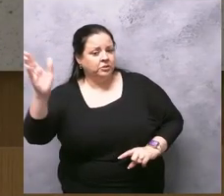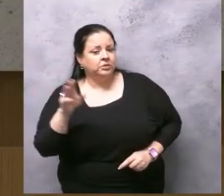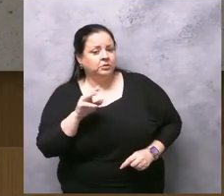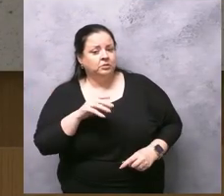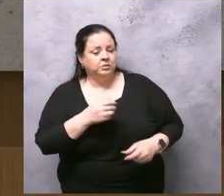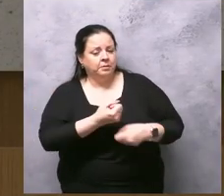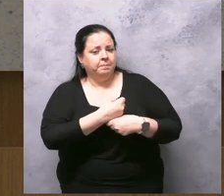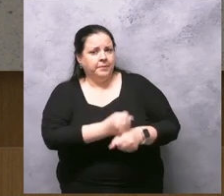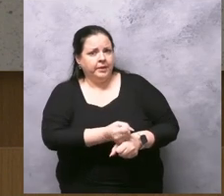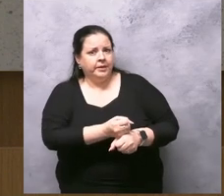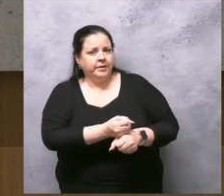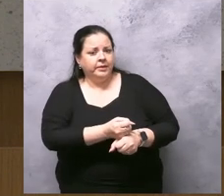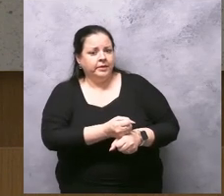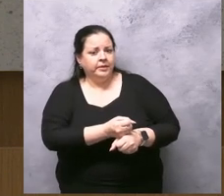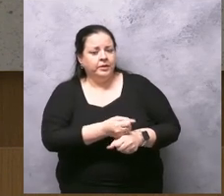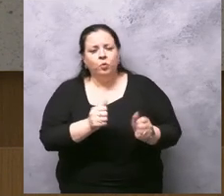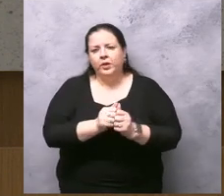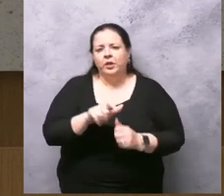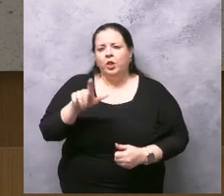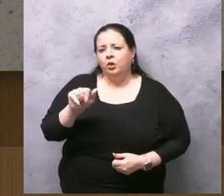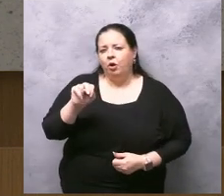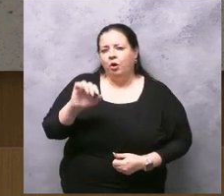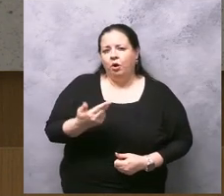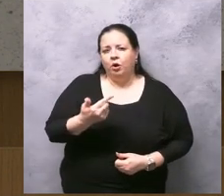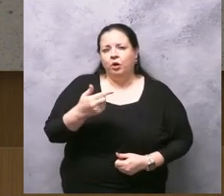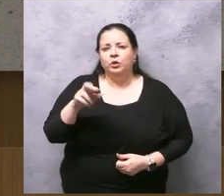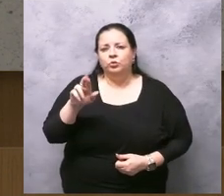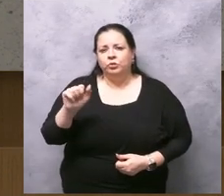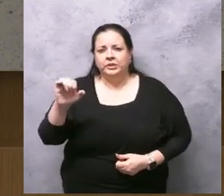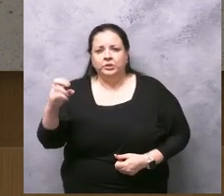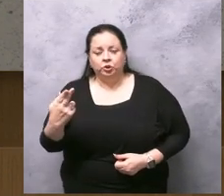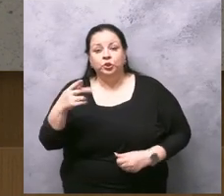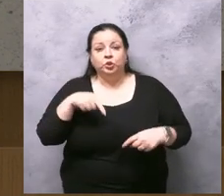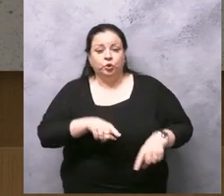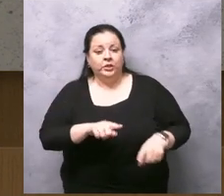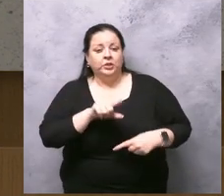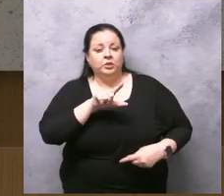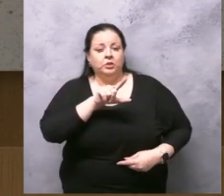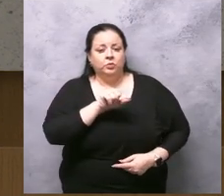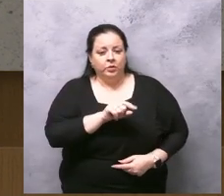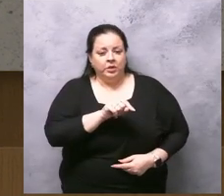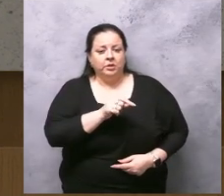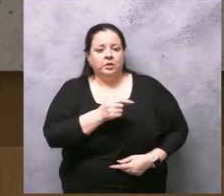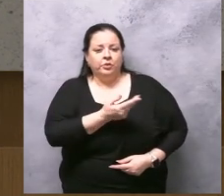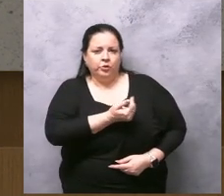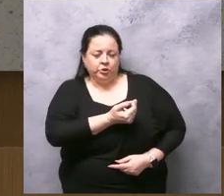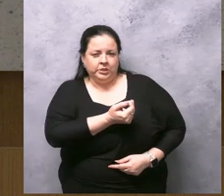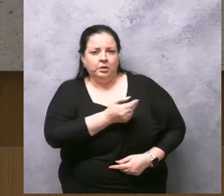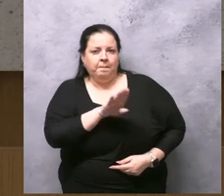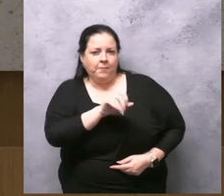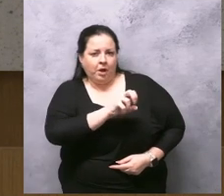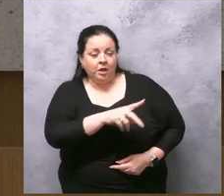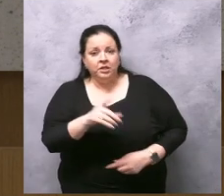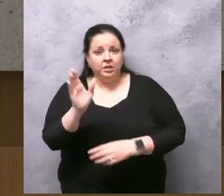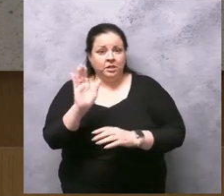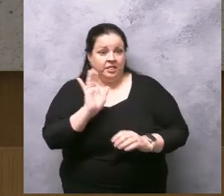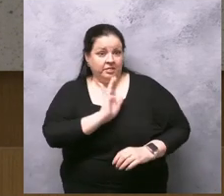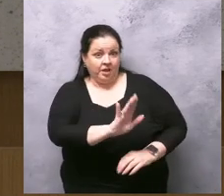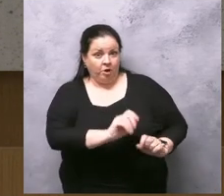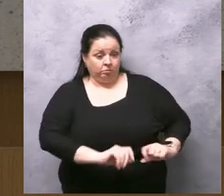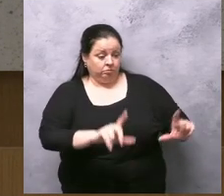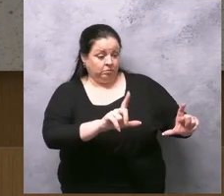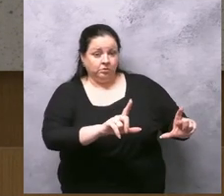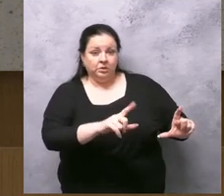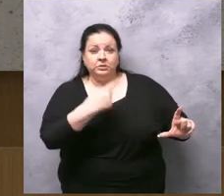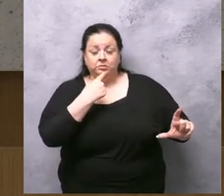with the Long Range Planning Committee during the 2014 bond, and what the presentation shows at the time